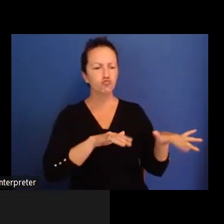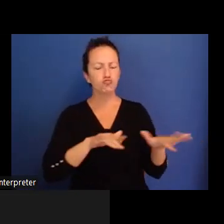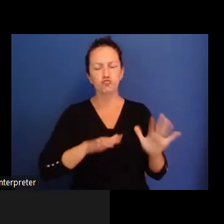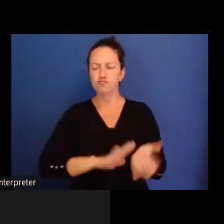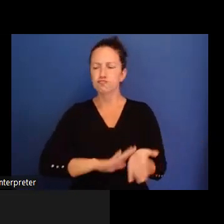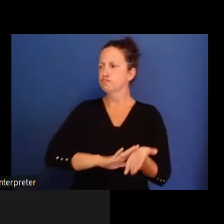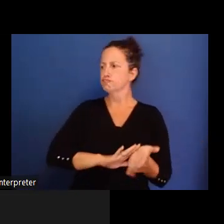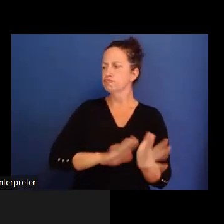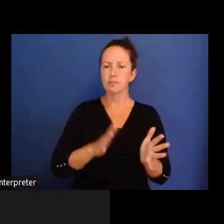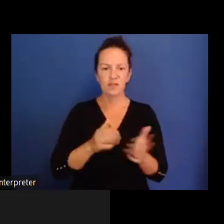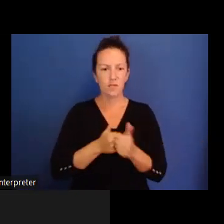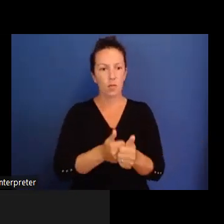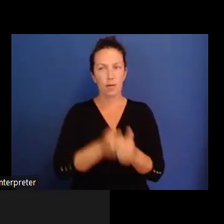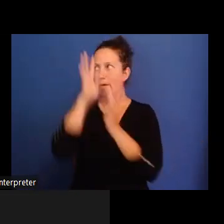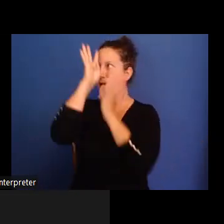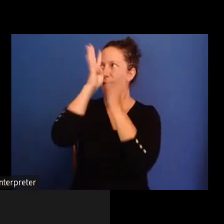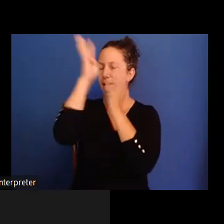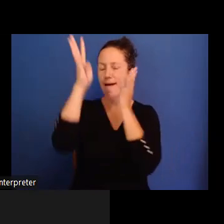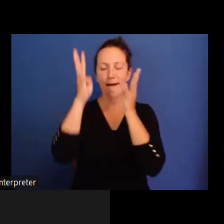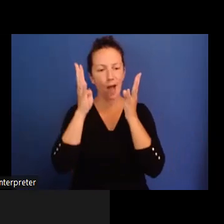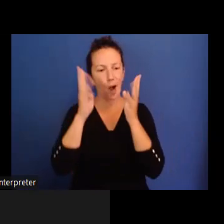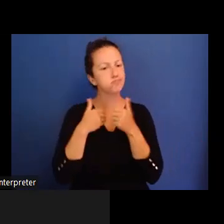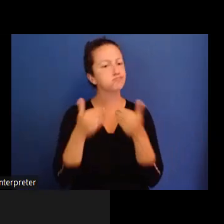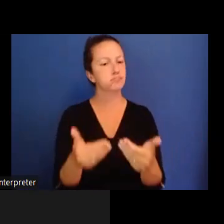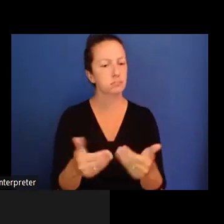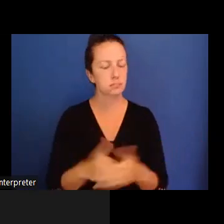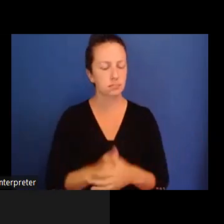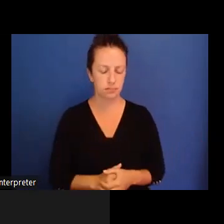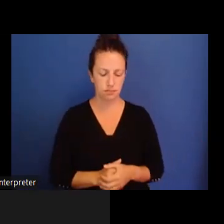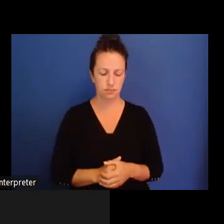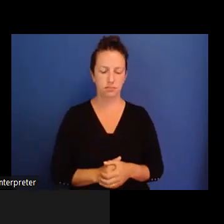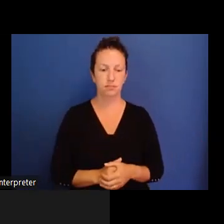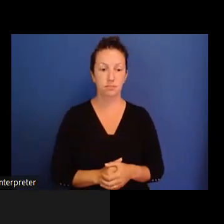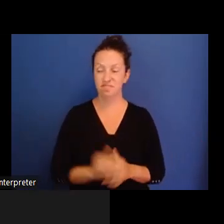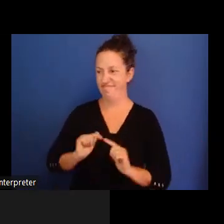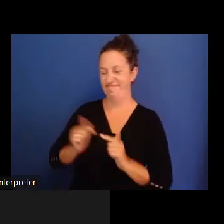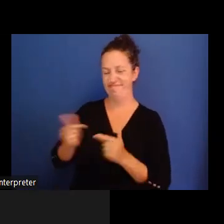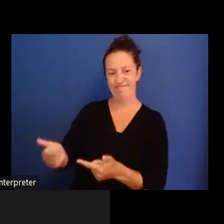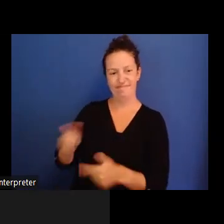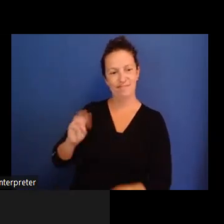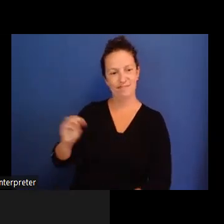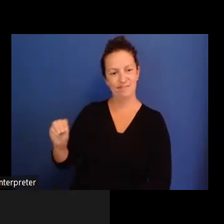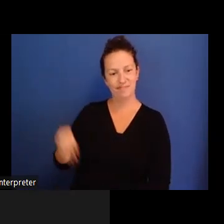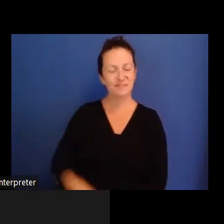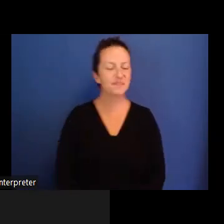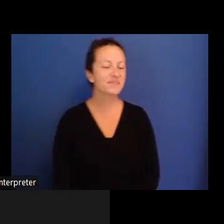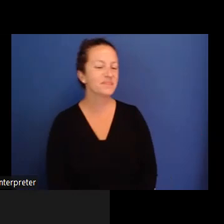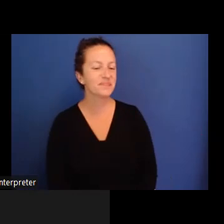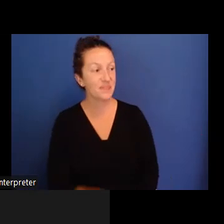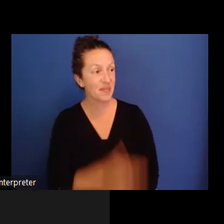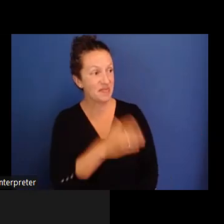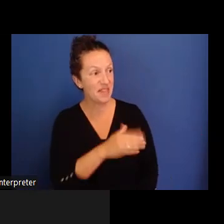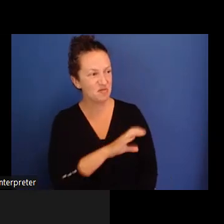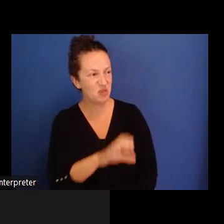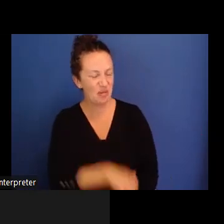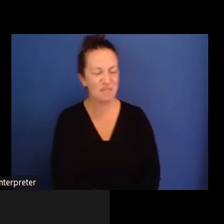imagination or creativity. Michael. Yeah, all right. Well, thank you, Cheryl. And Sure. now